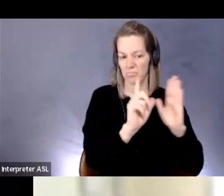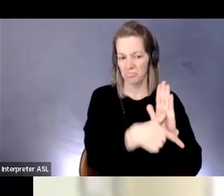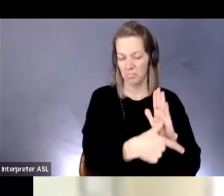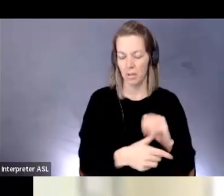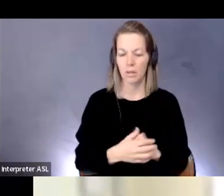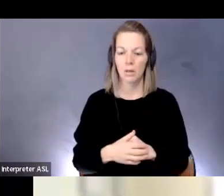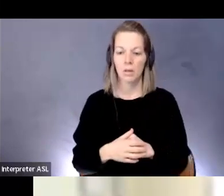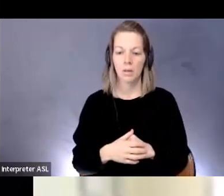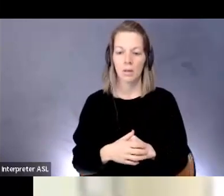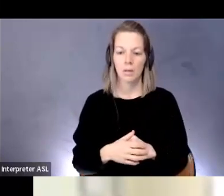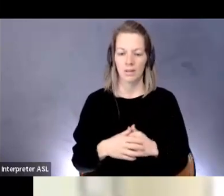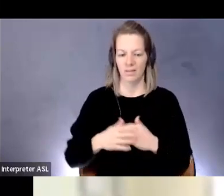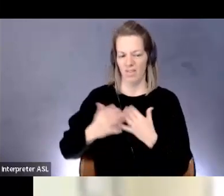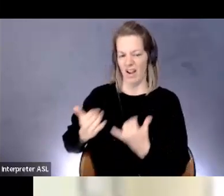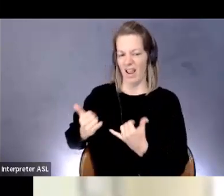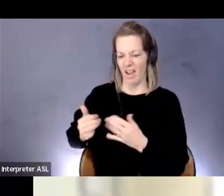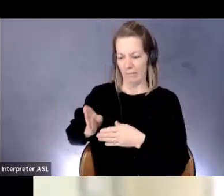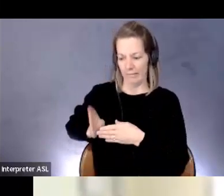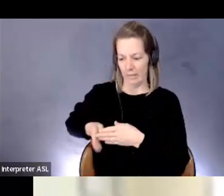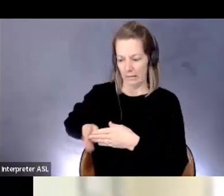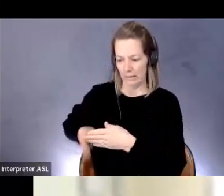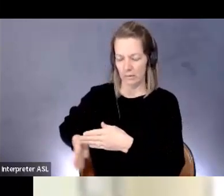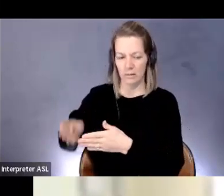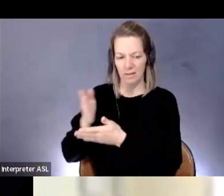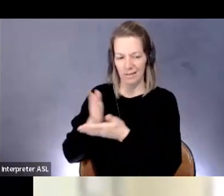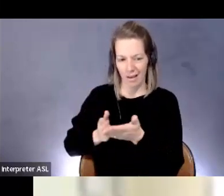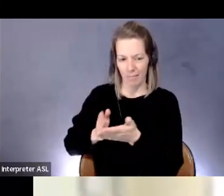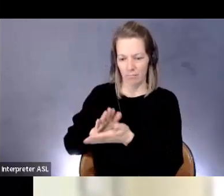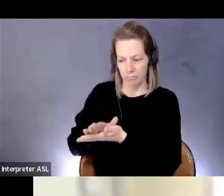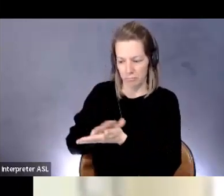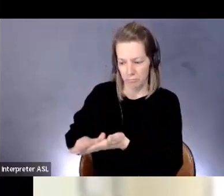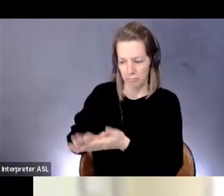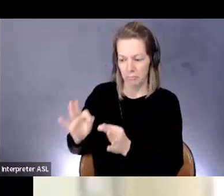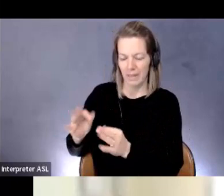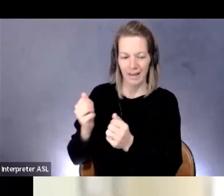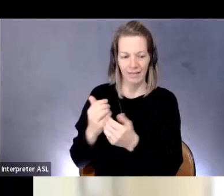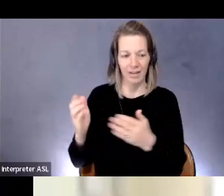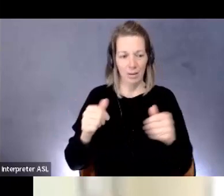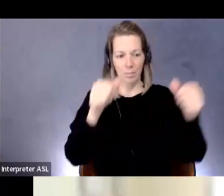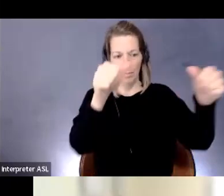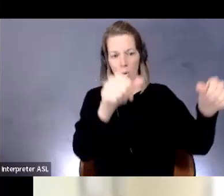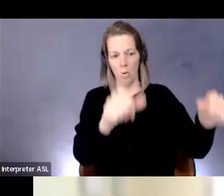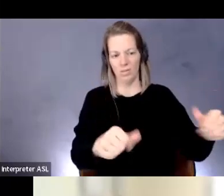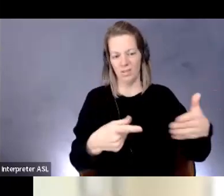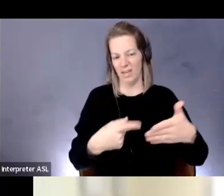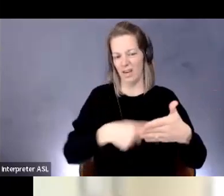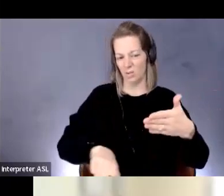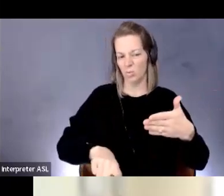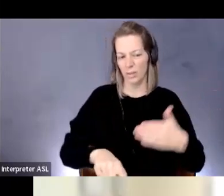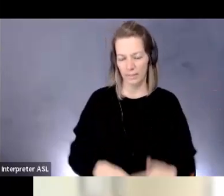putting the finishing touches on some of these materials, and everything will be posted by early next week.